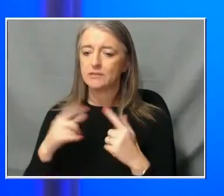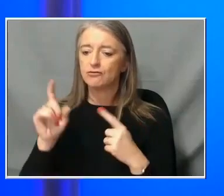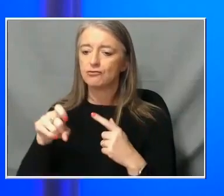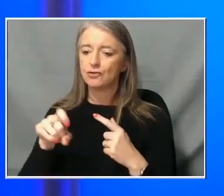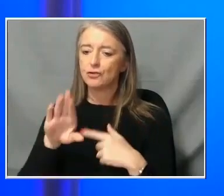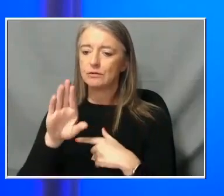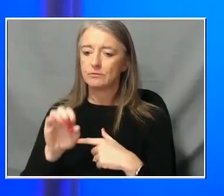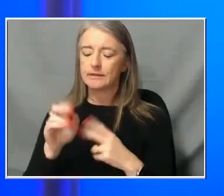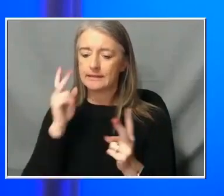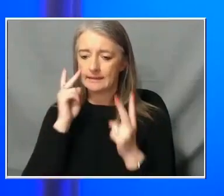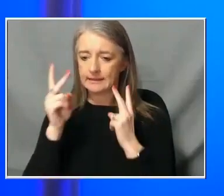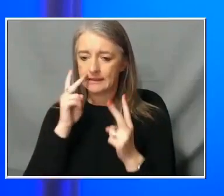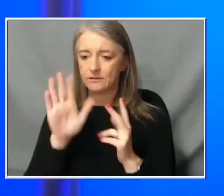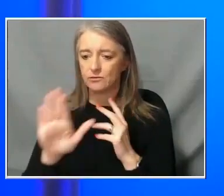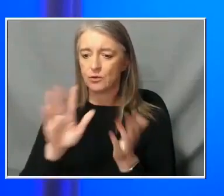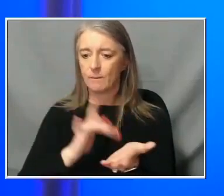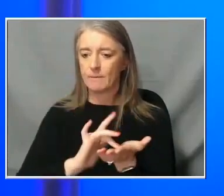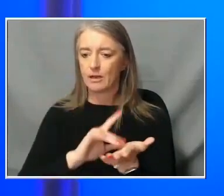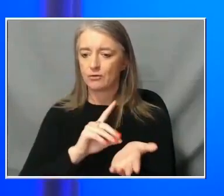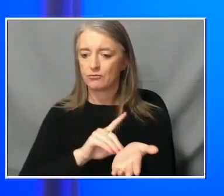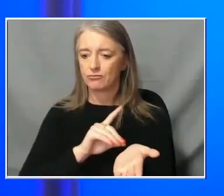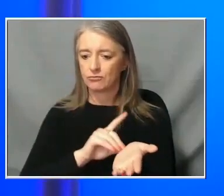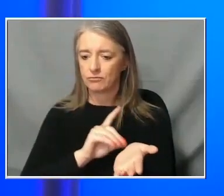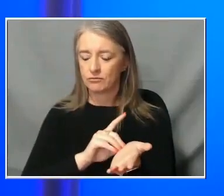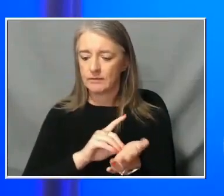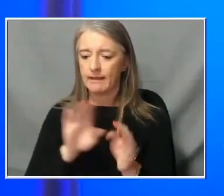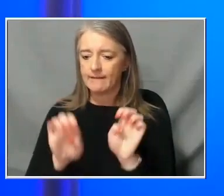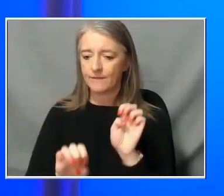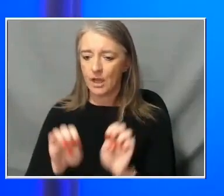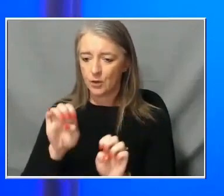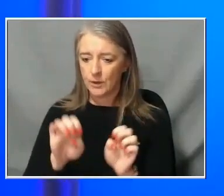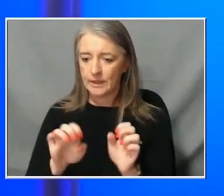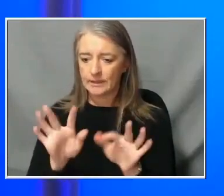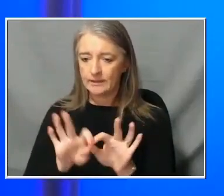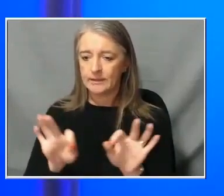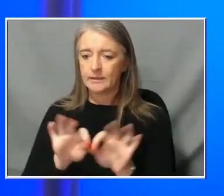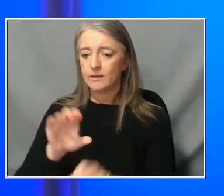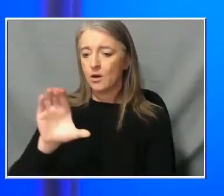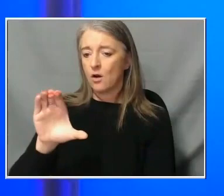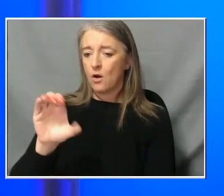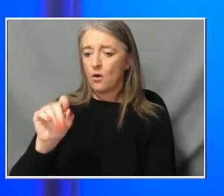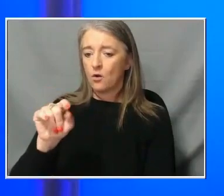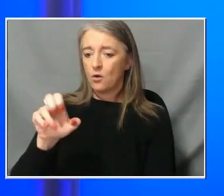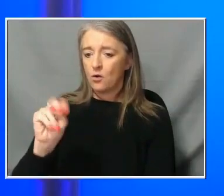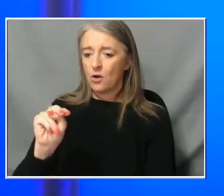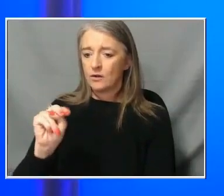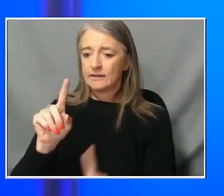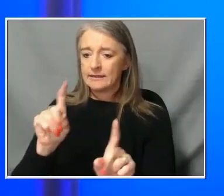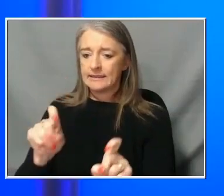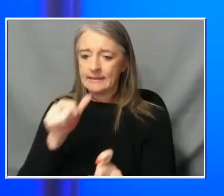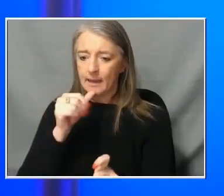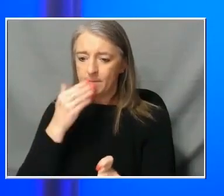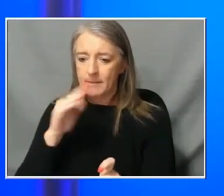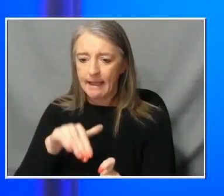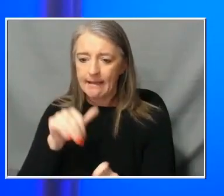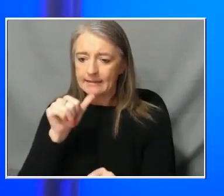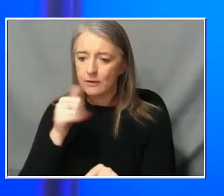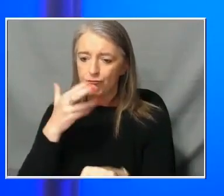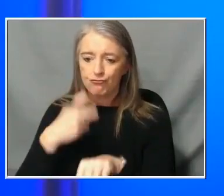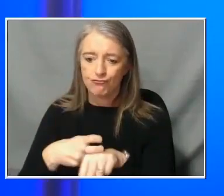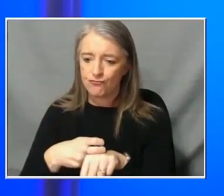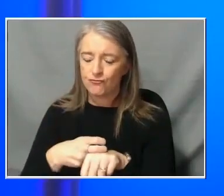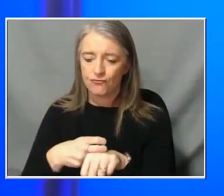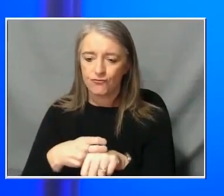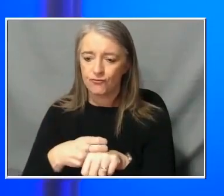be seen by your medical professional and then be evaluated. Colonoscopies are not that bad. They're not that hard.